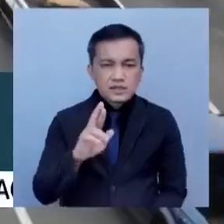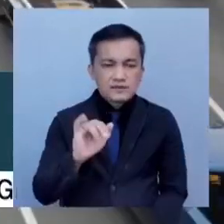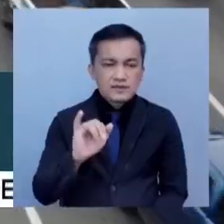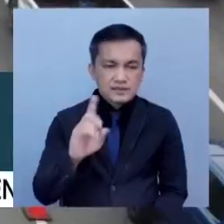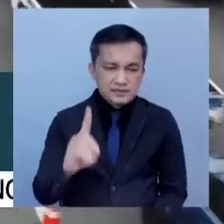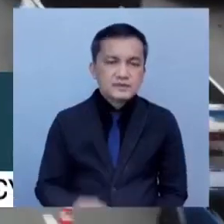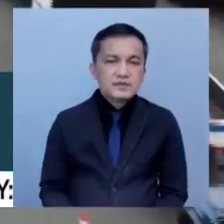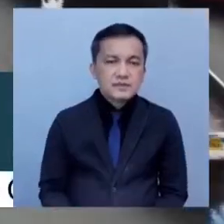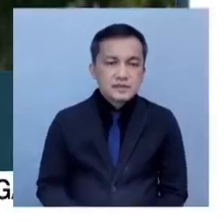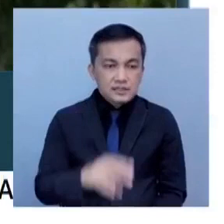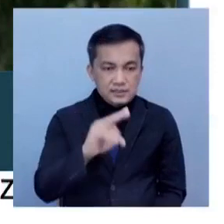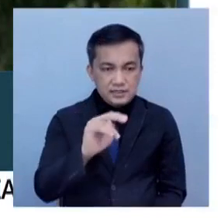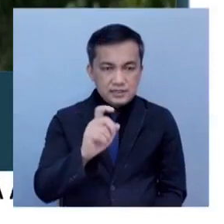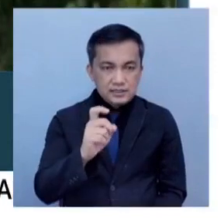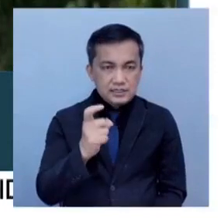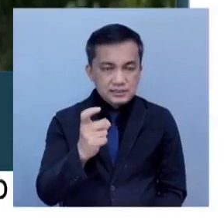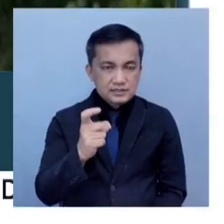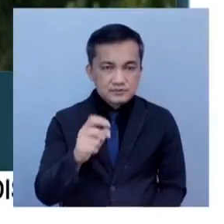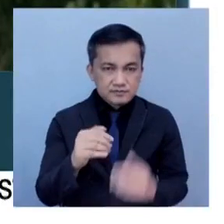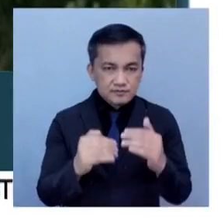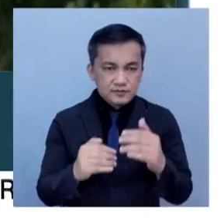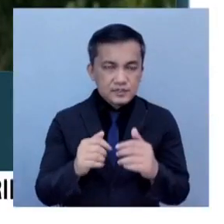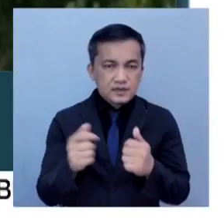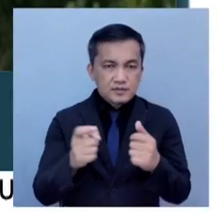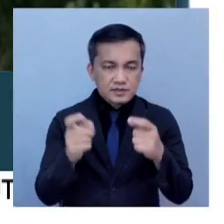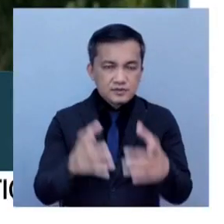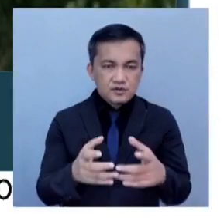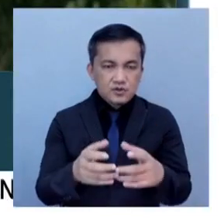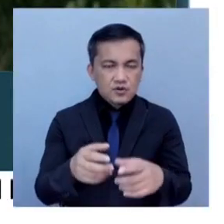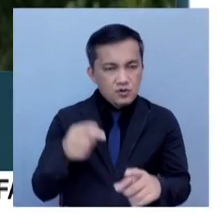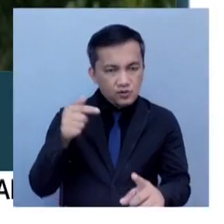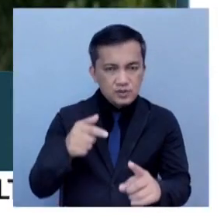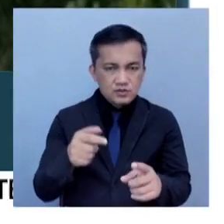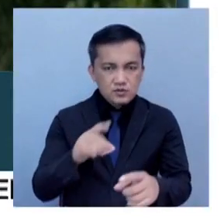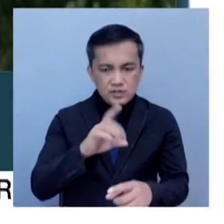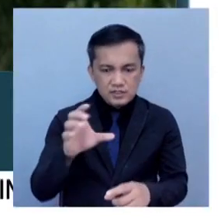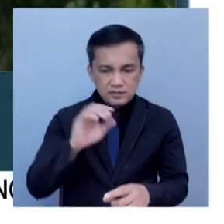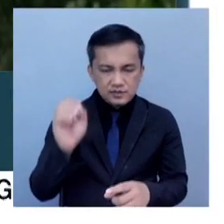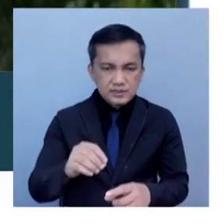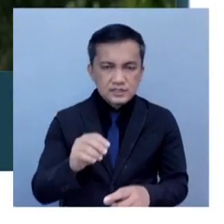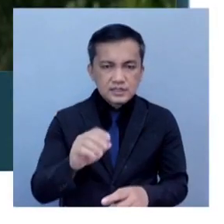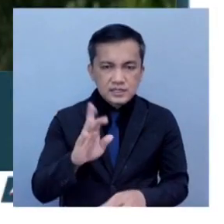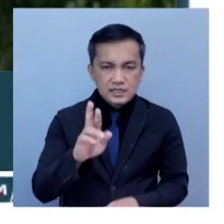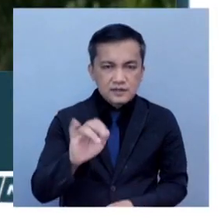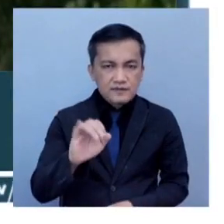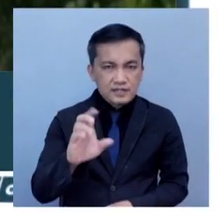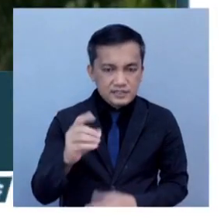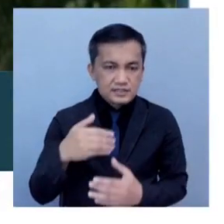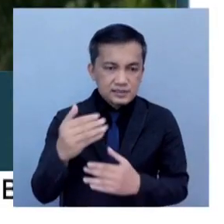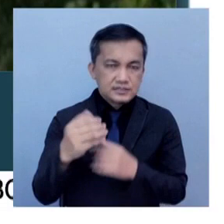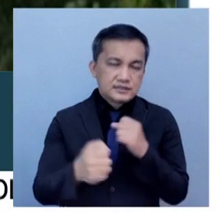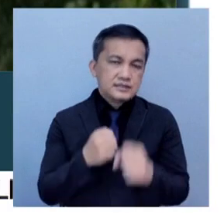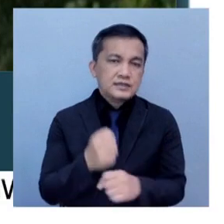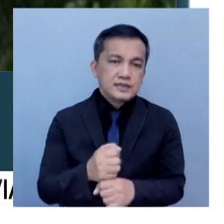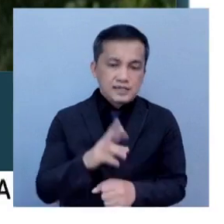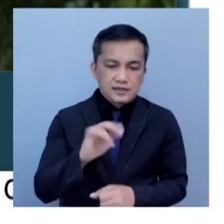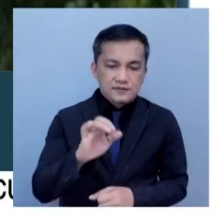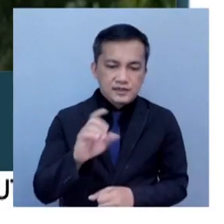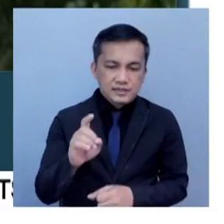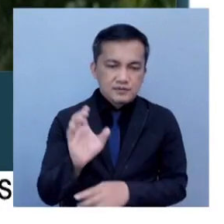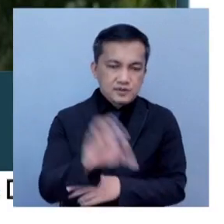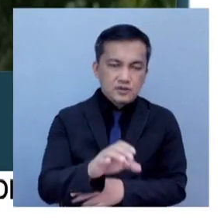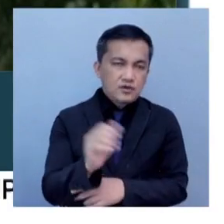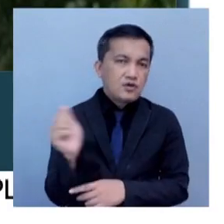NLEX management aims to implement a 100% RFID system by next year, making RFIDs mandatory for